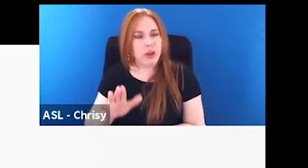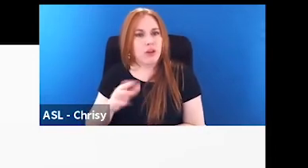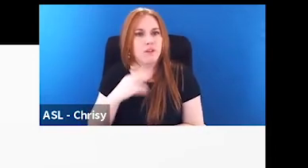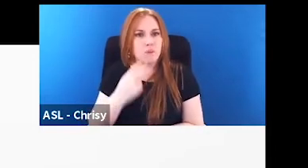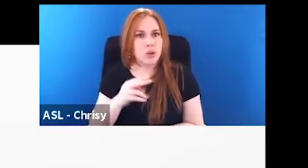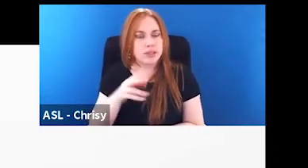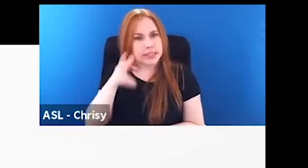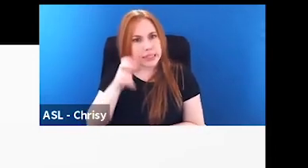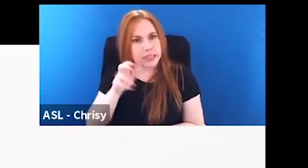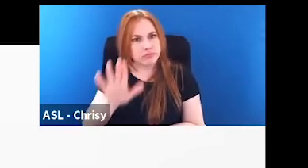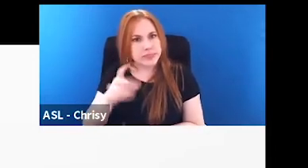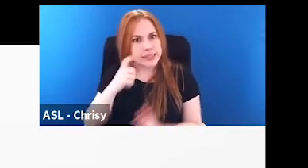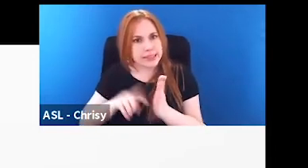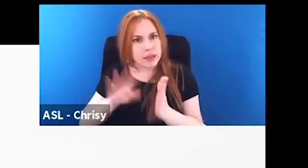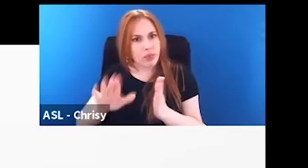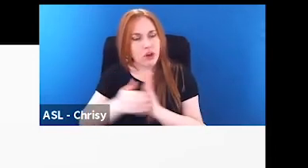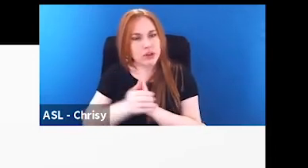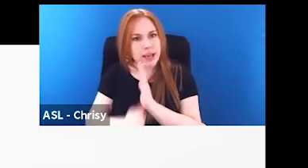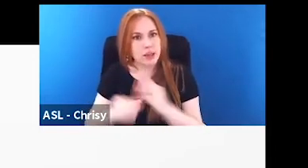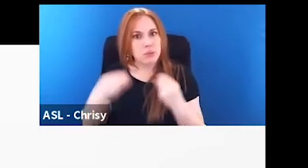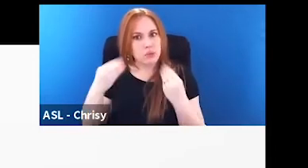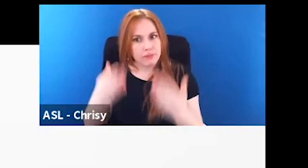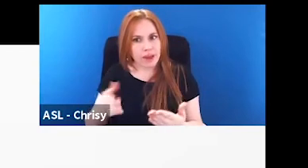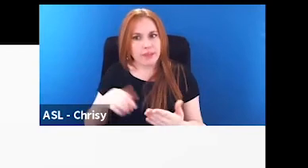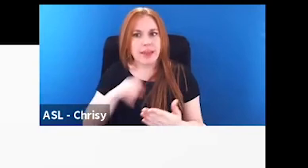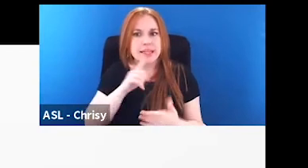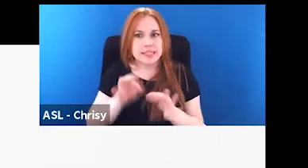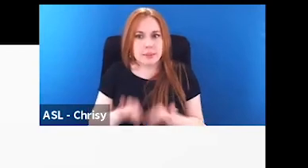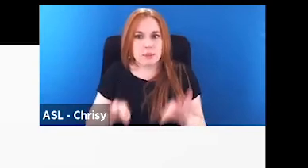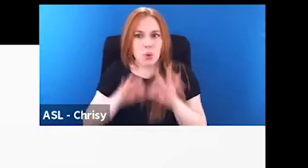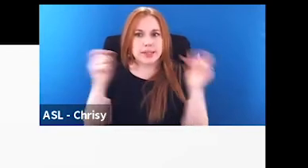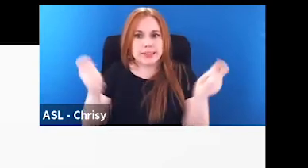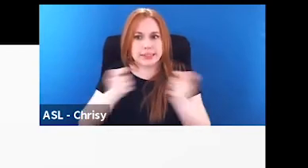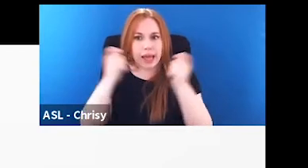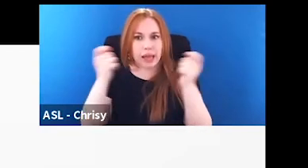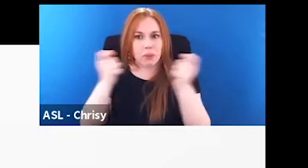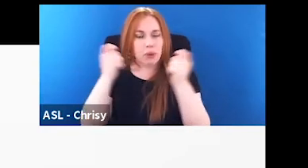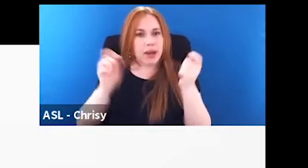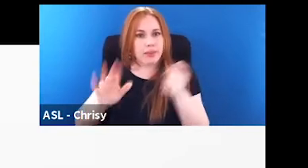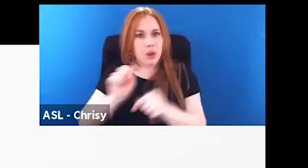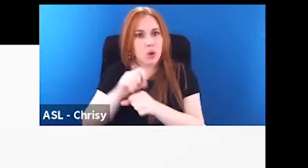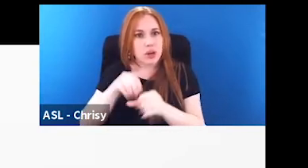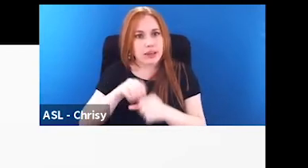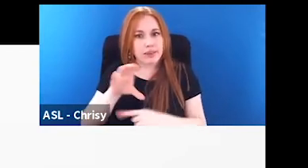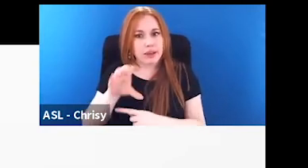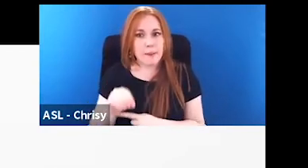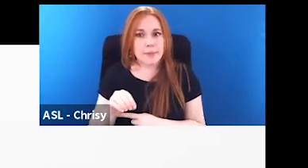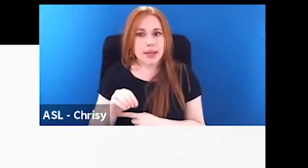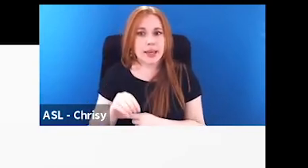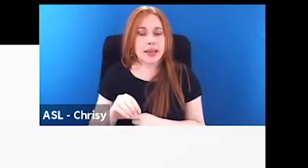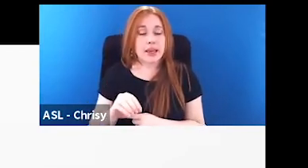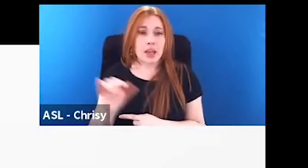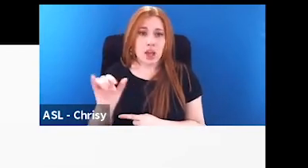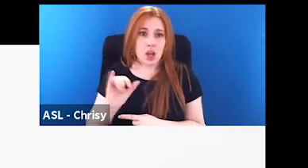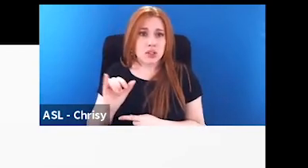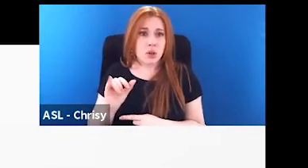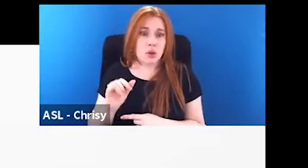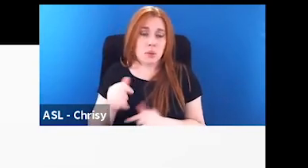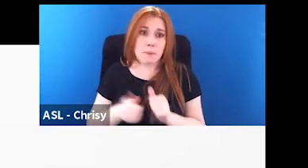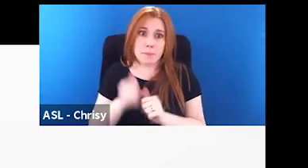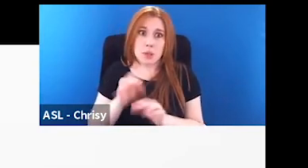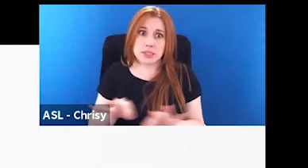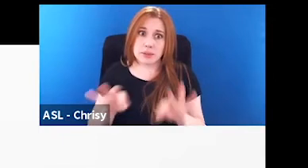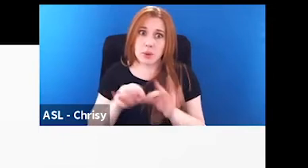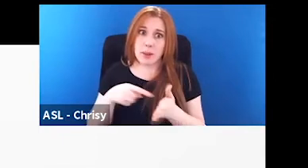Providing appropriate skill training is an important thing. Celebrating the work within the company, and then probably even most importantly